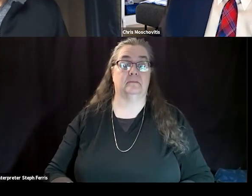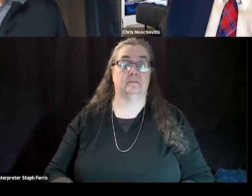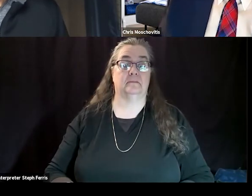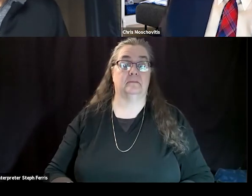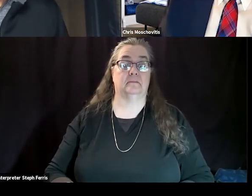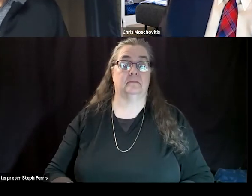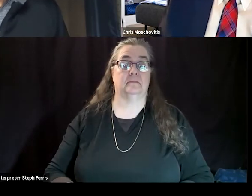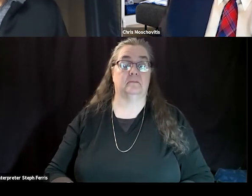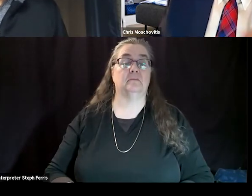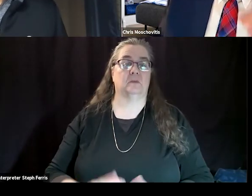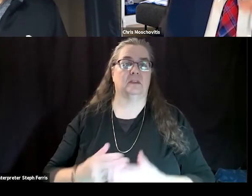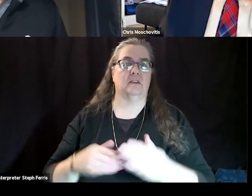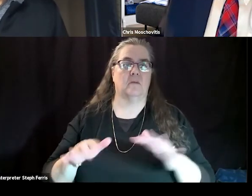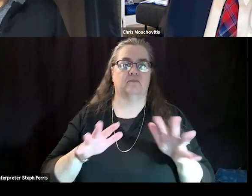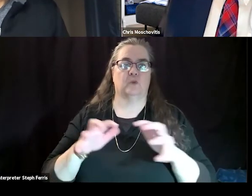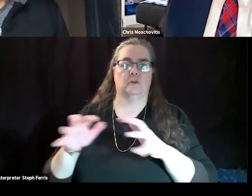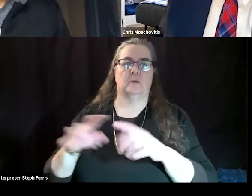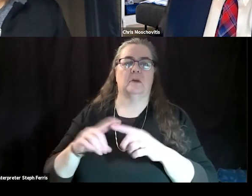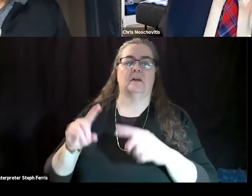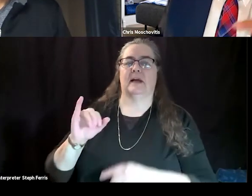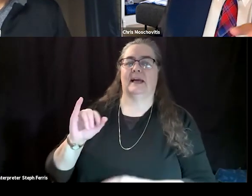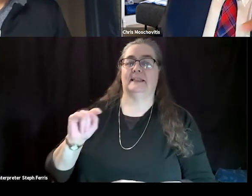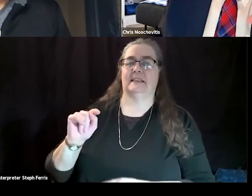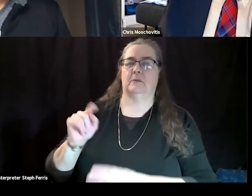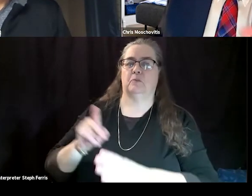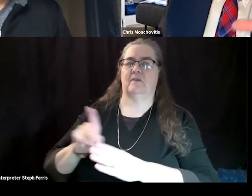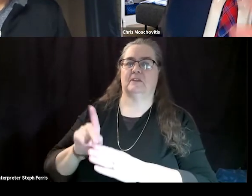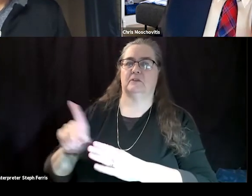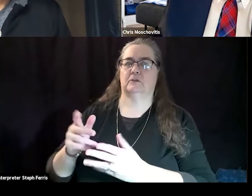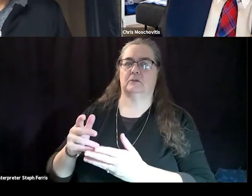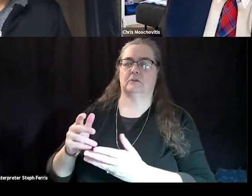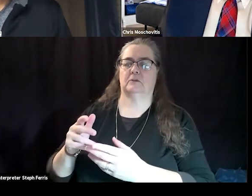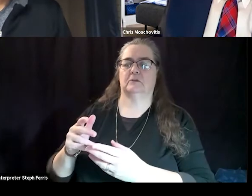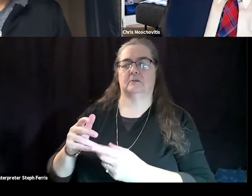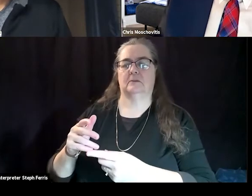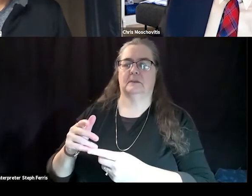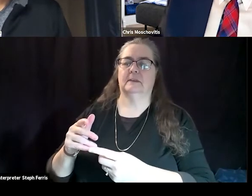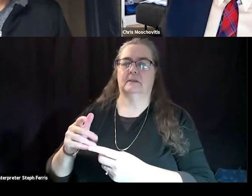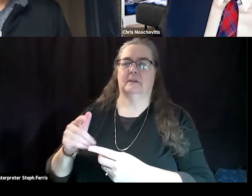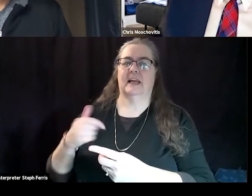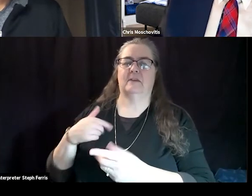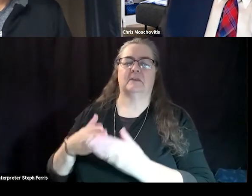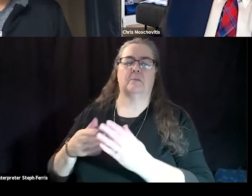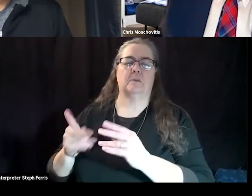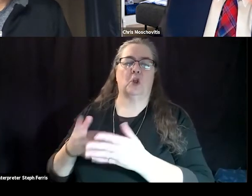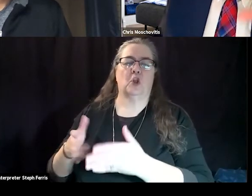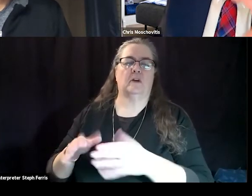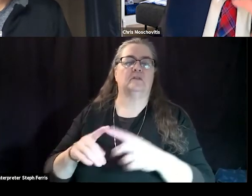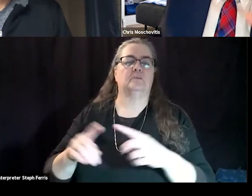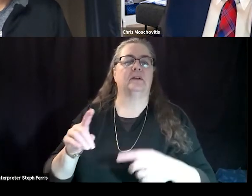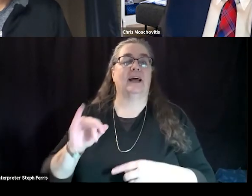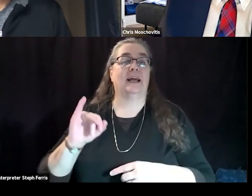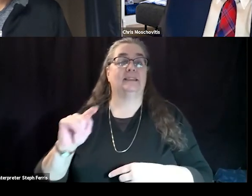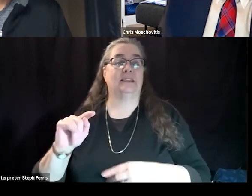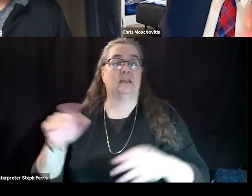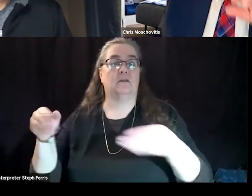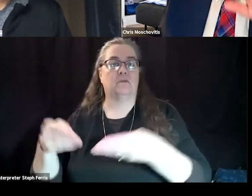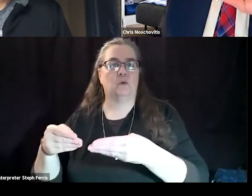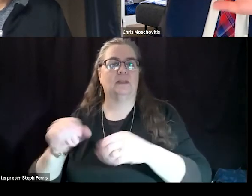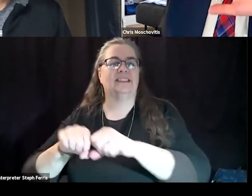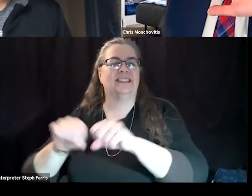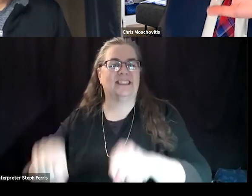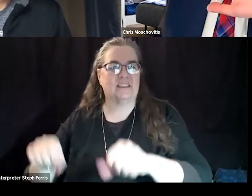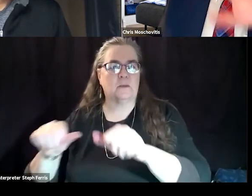There are losses there as well. But IT professionals in straight up systems architecture, network